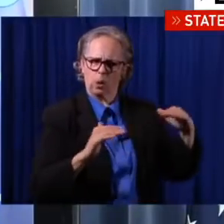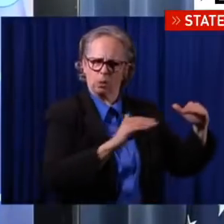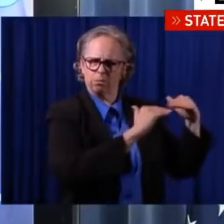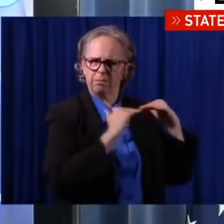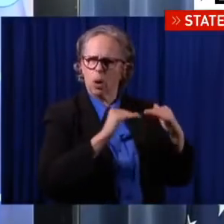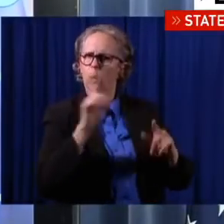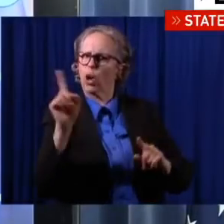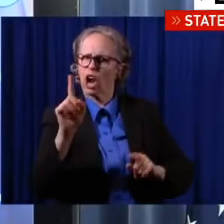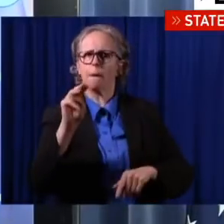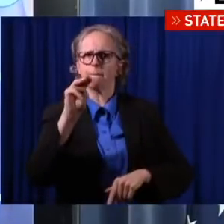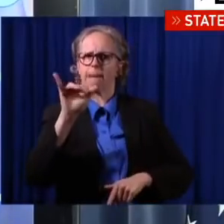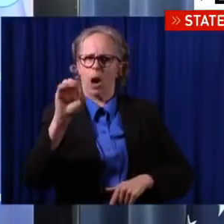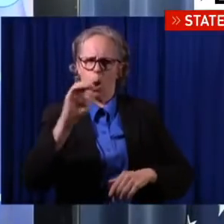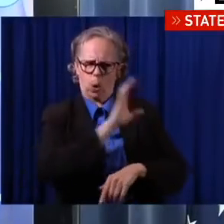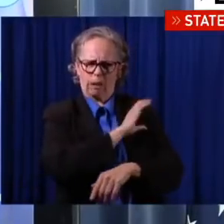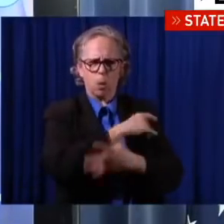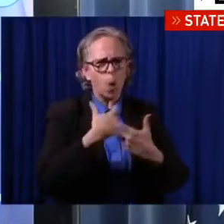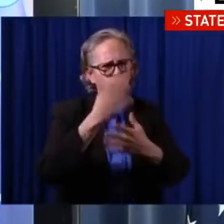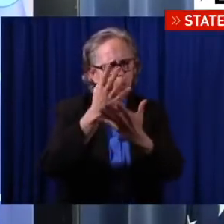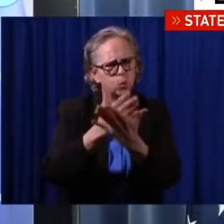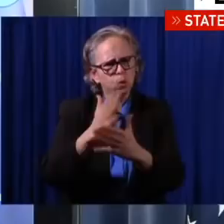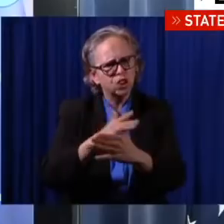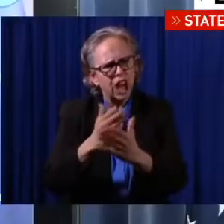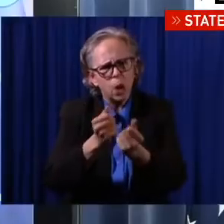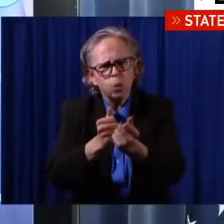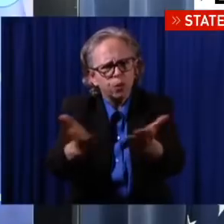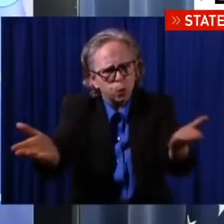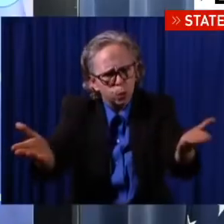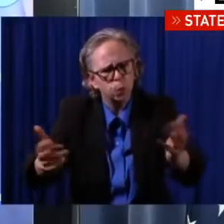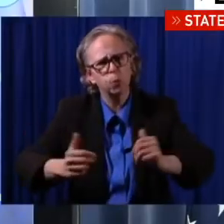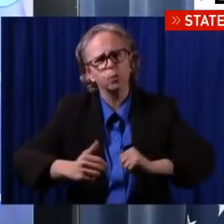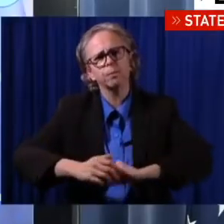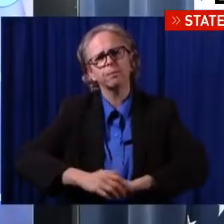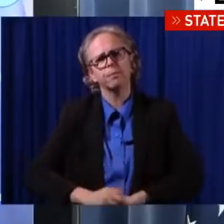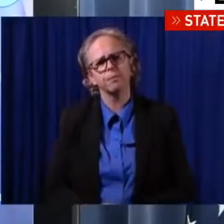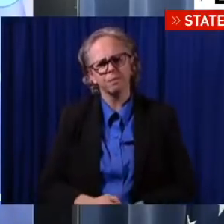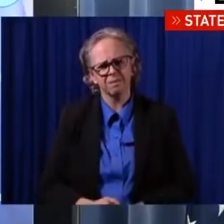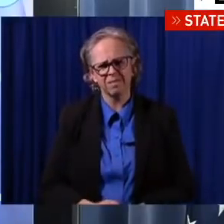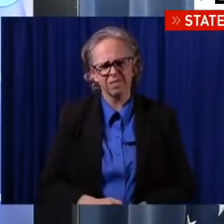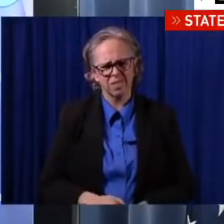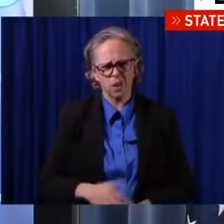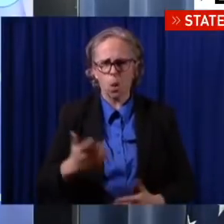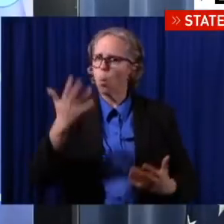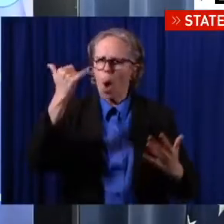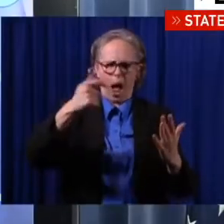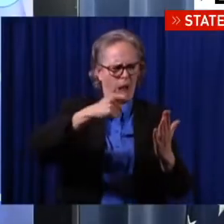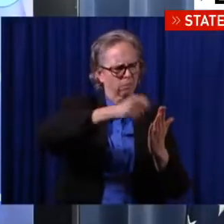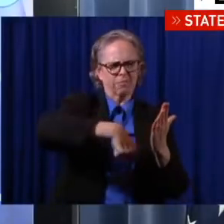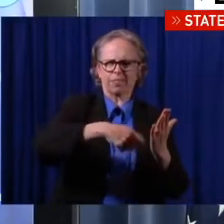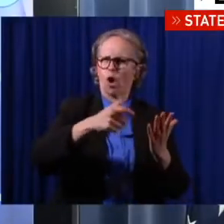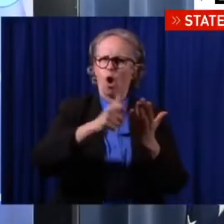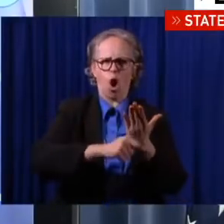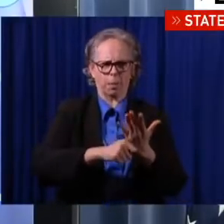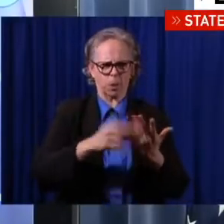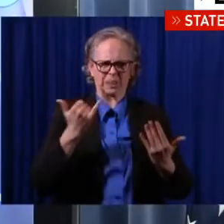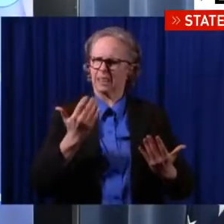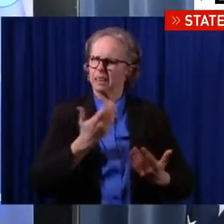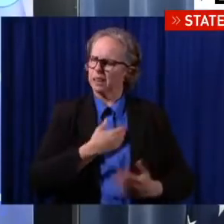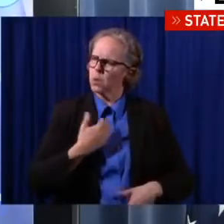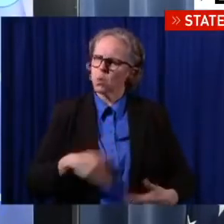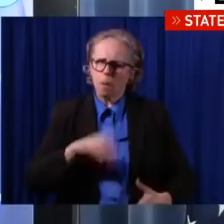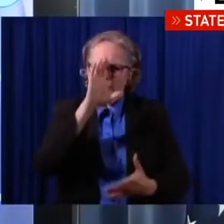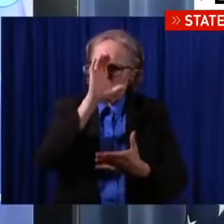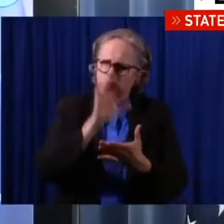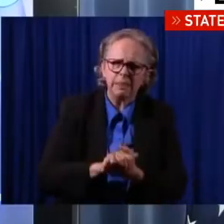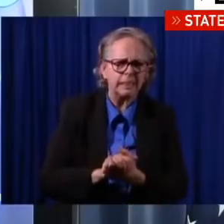with the broader audience. And the reason why we wrote this op-ed piece is because of our conviction that this topic is of a